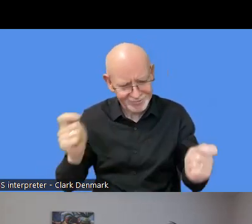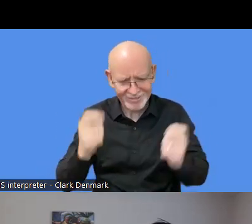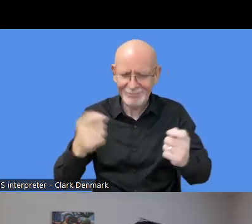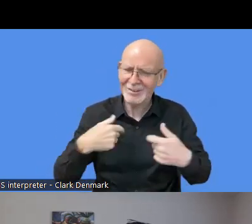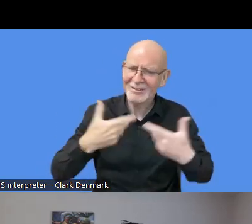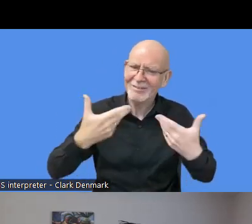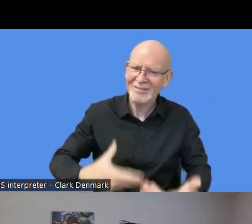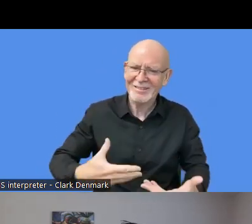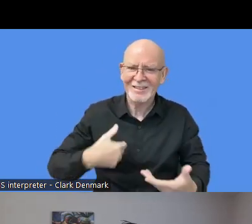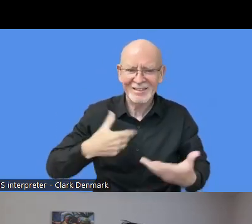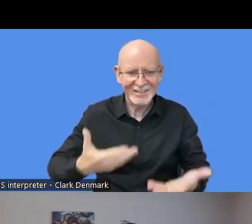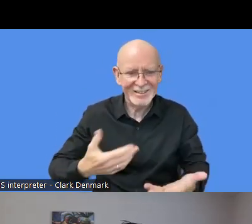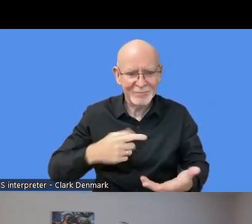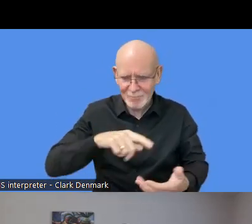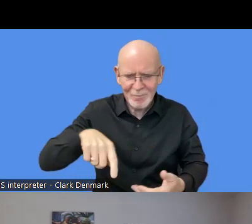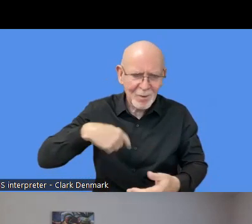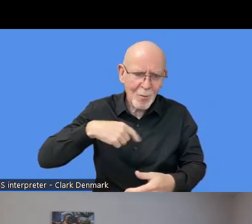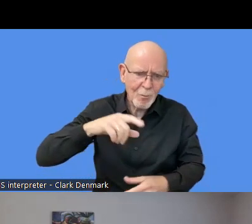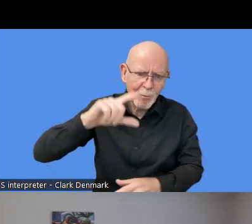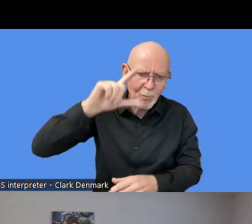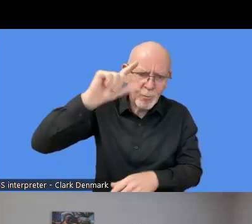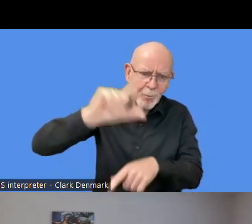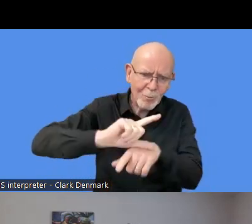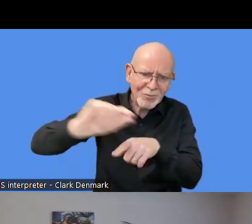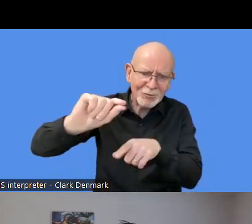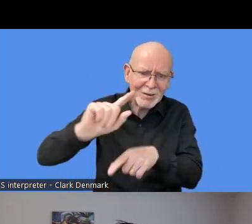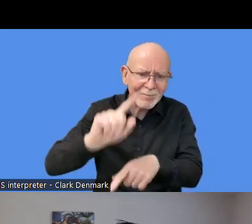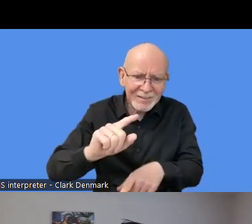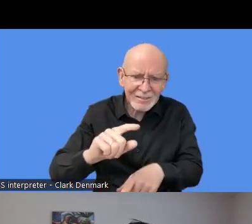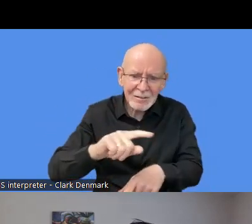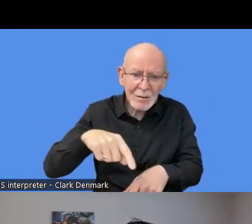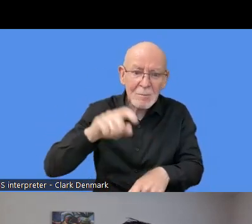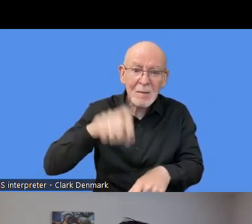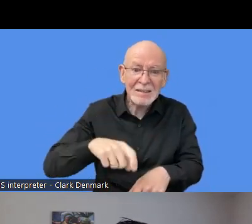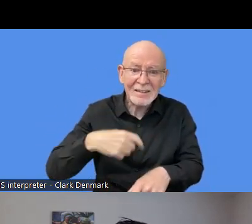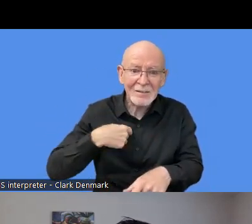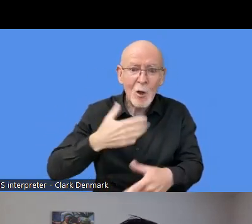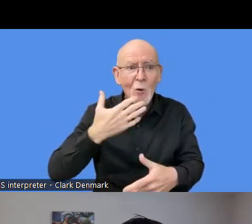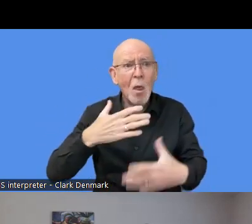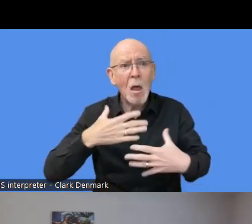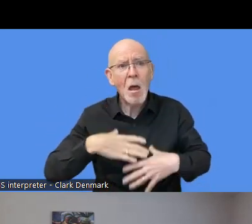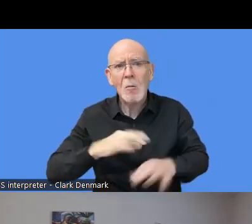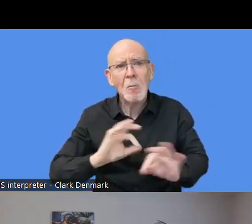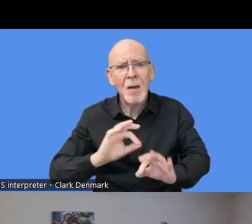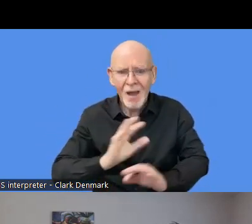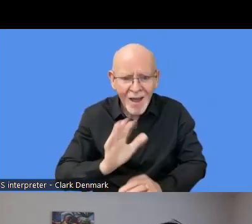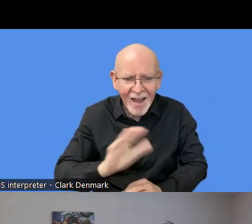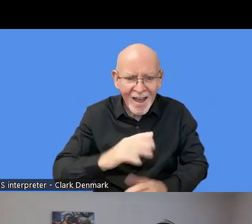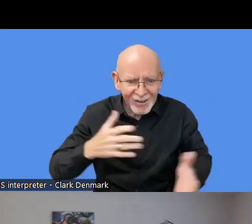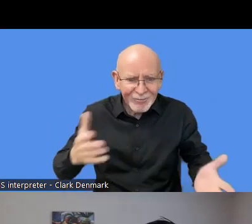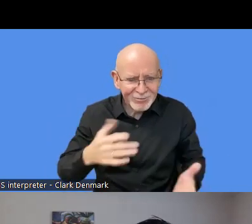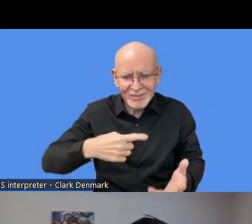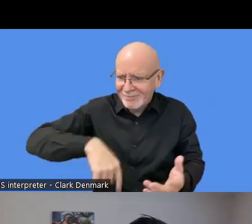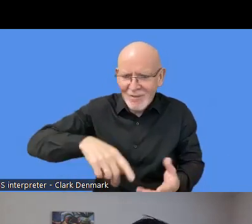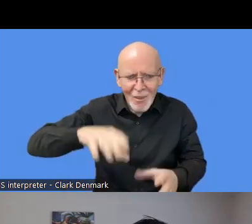can amplify the impact. So thank you very much for giving me the opportunity to share about